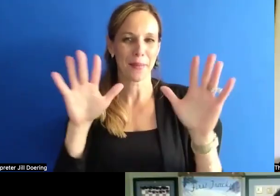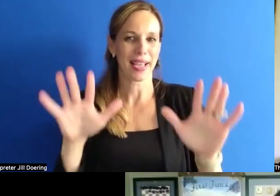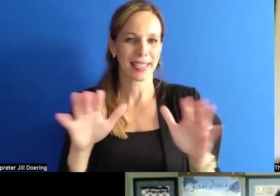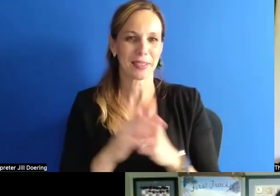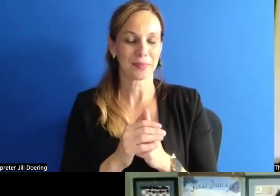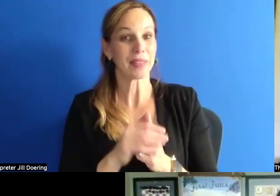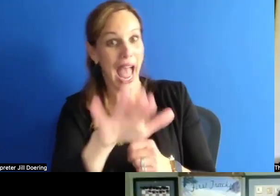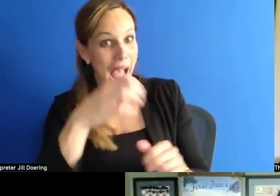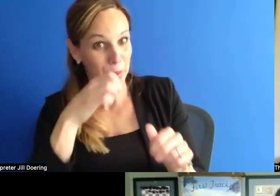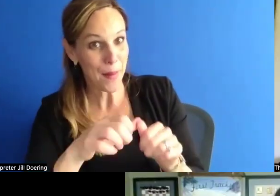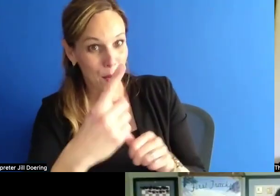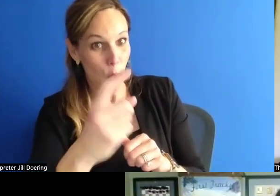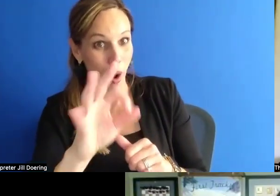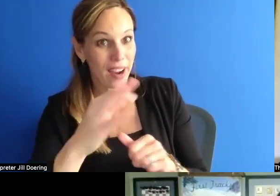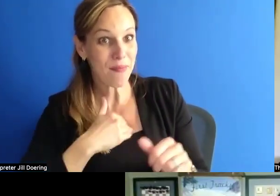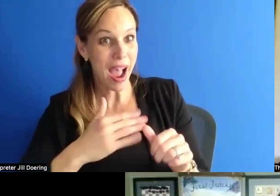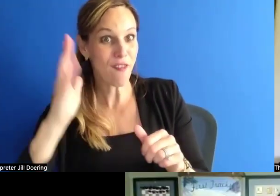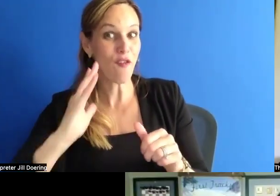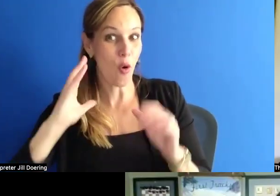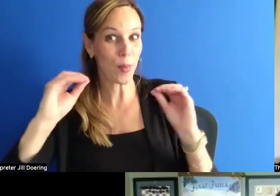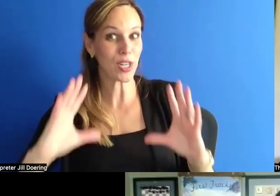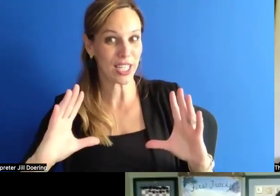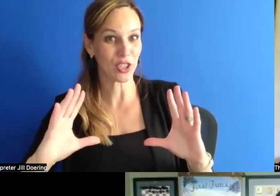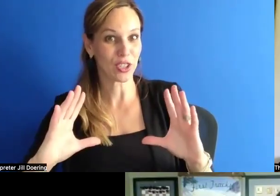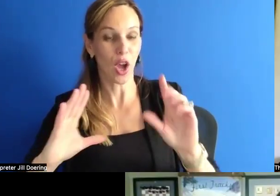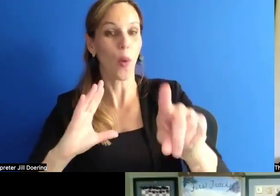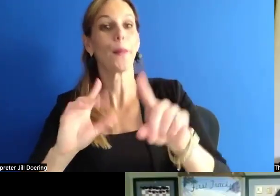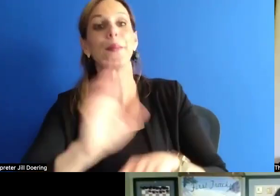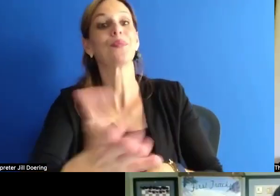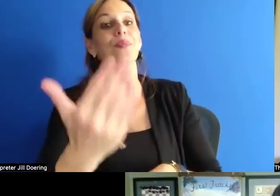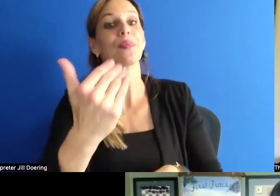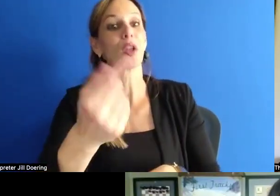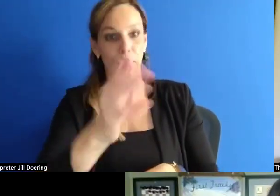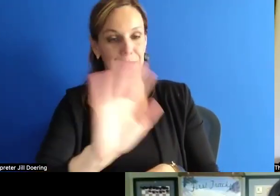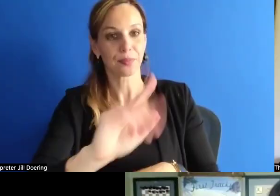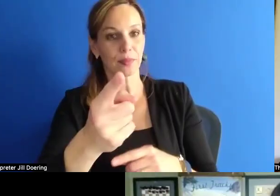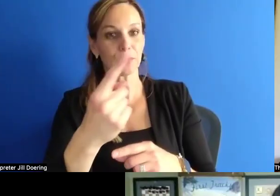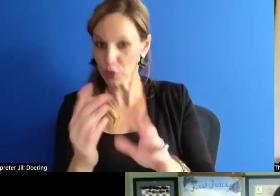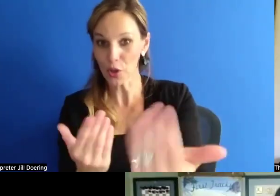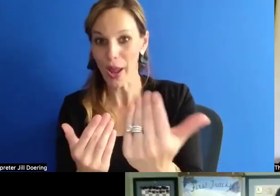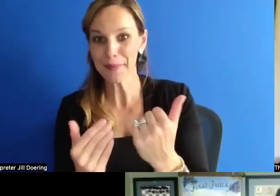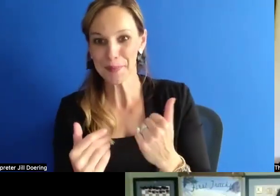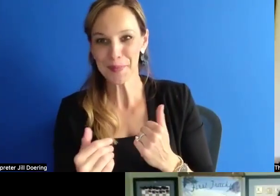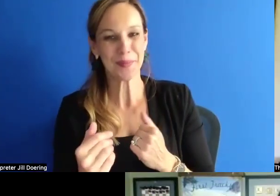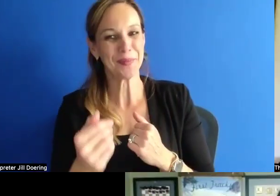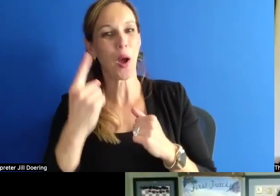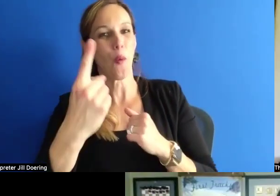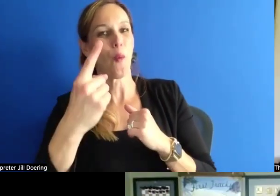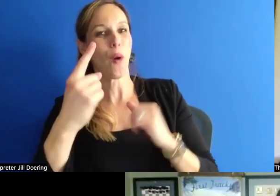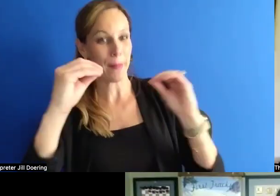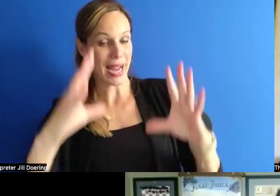What I next? remember one of my teachers. What was it? Say that again. No, go ahead. One of